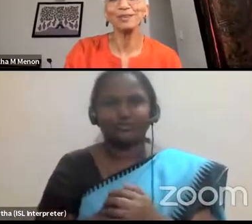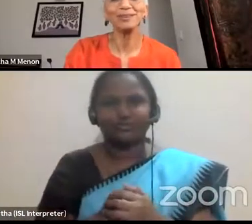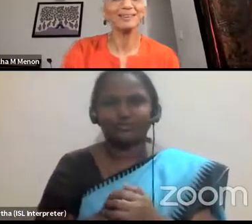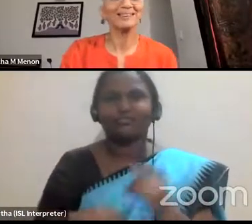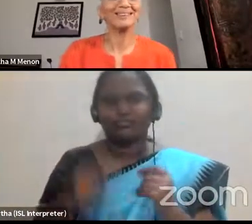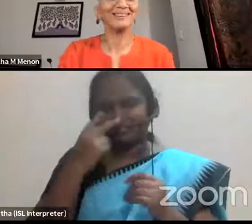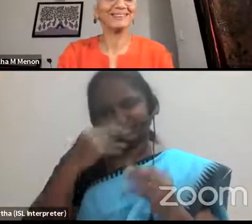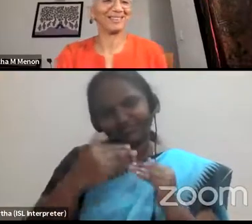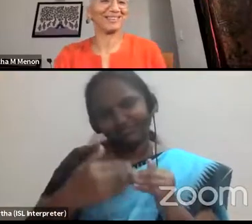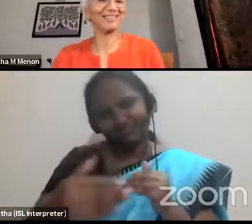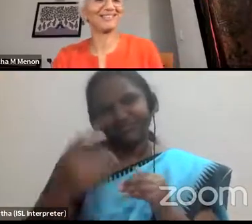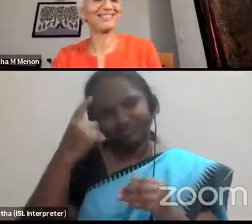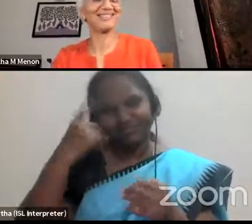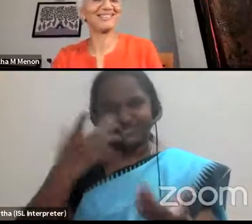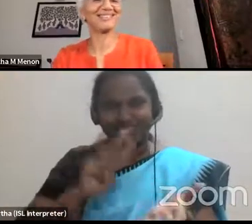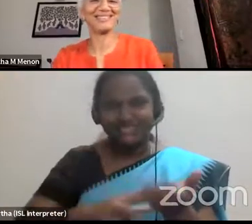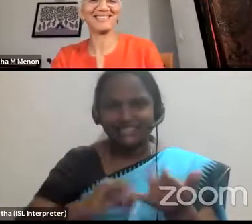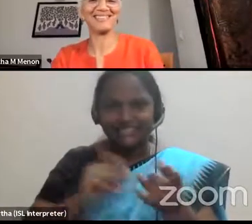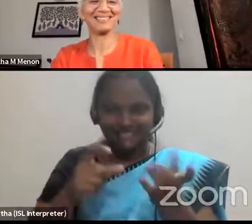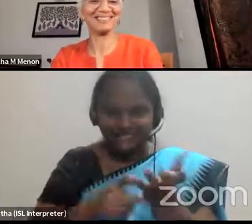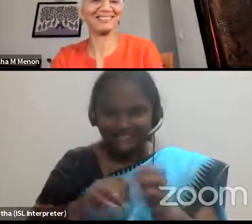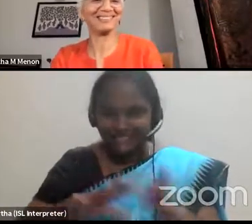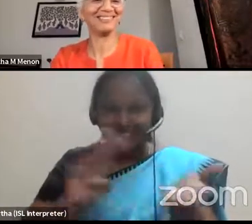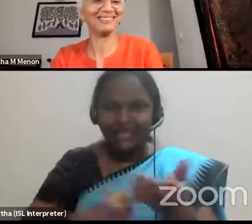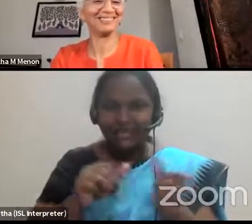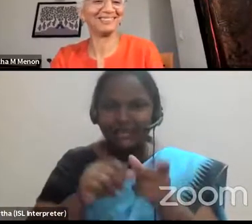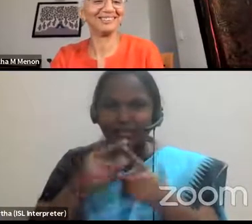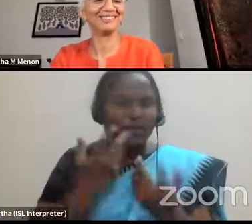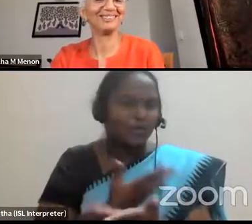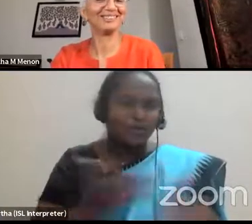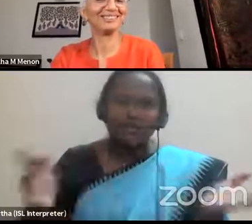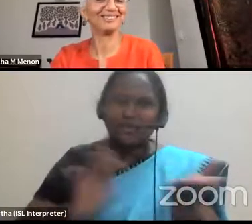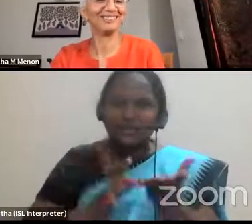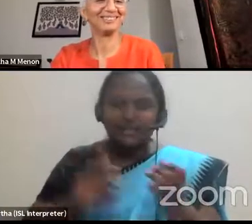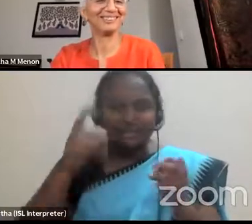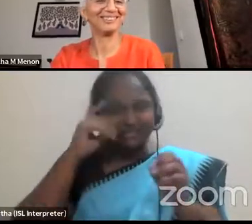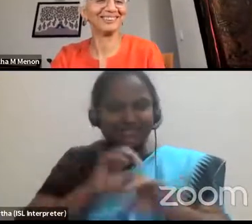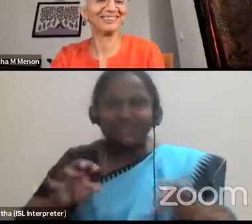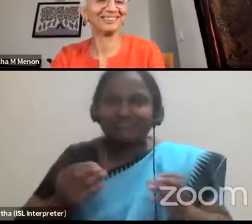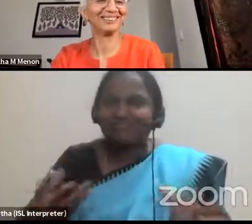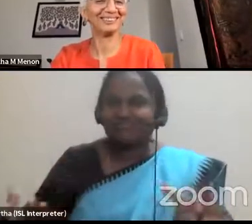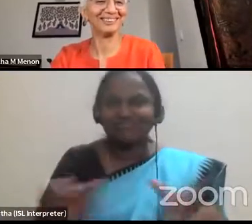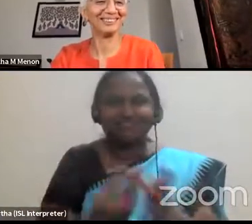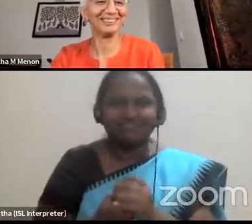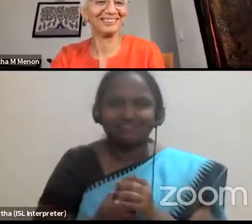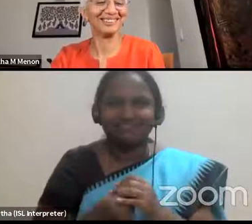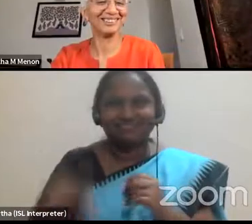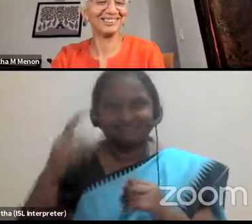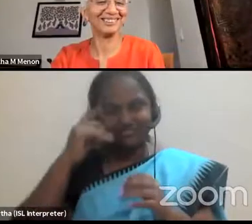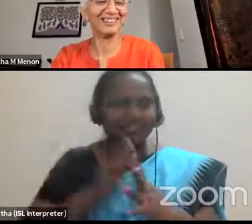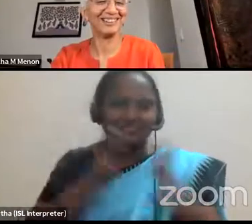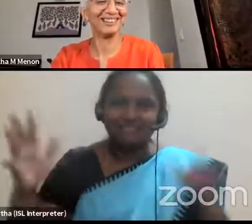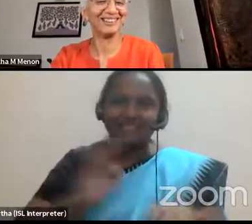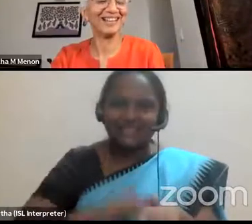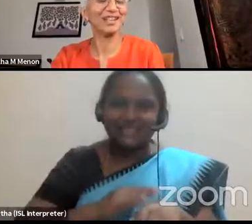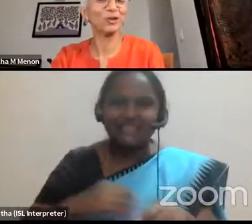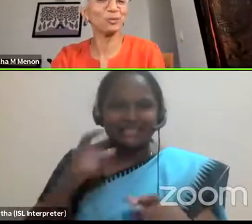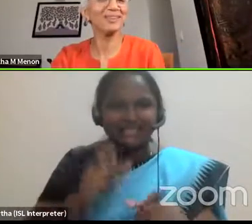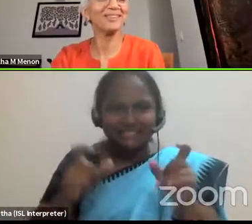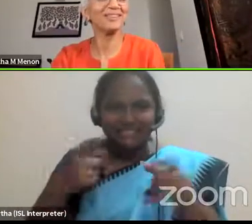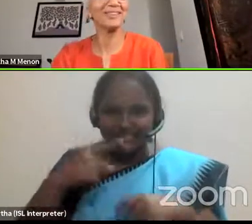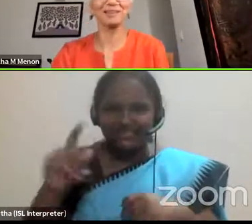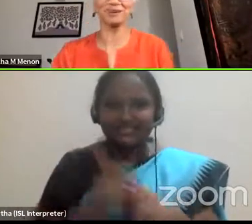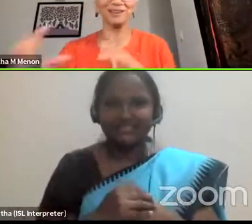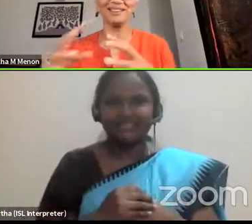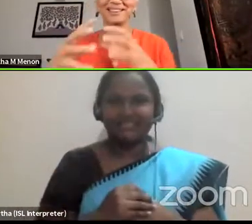look forward to visiting MAP in person, to seeing all these technologies blended together in an amazing experience in person, right? As well. And to